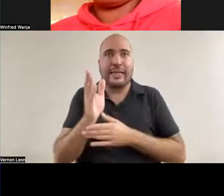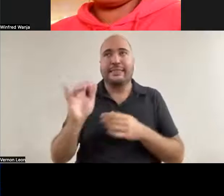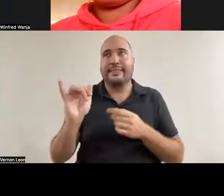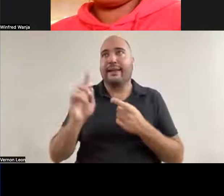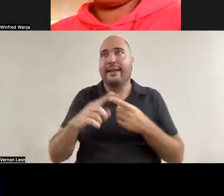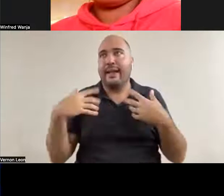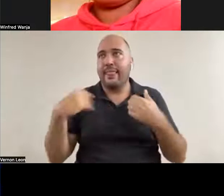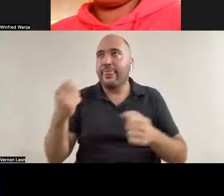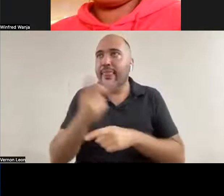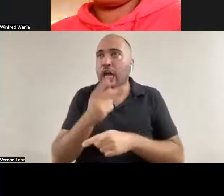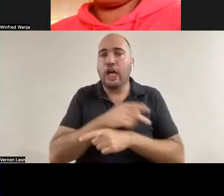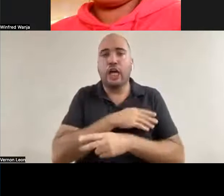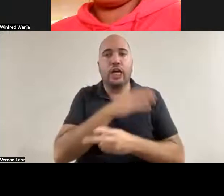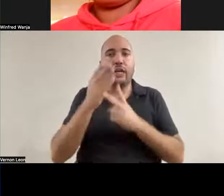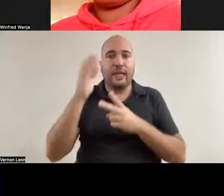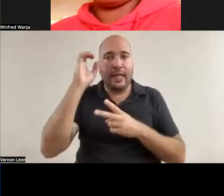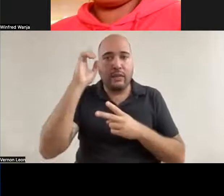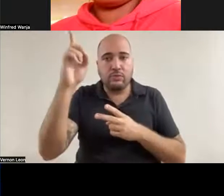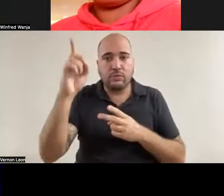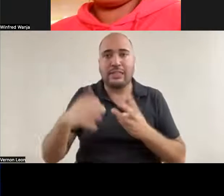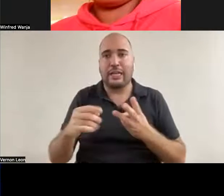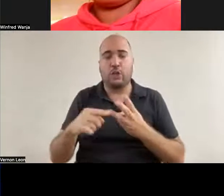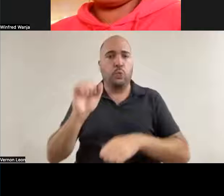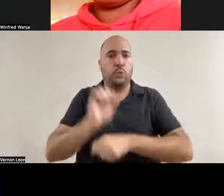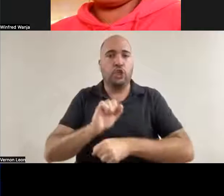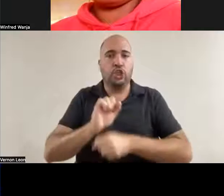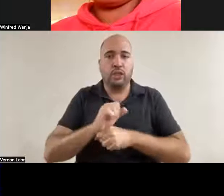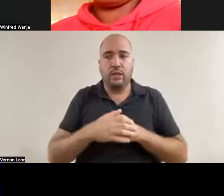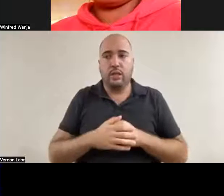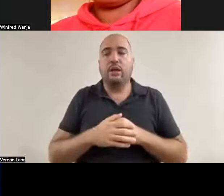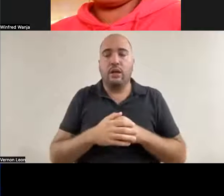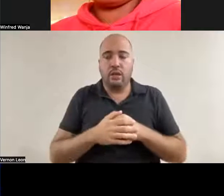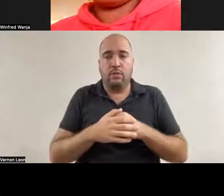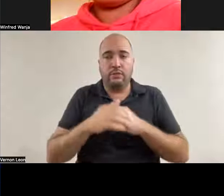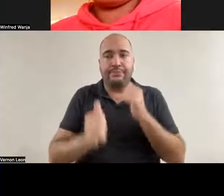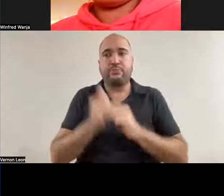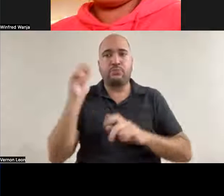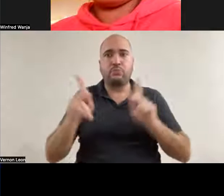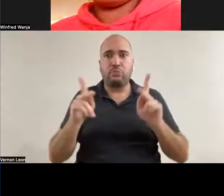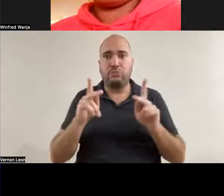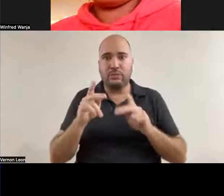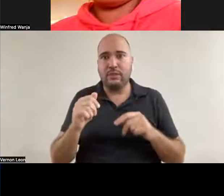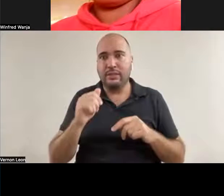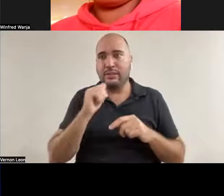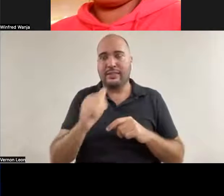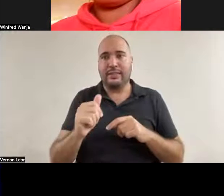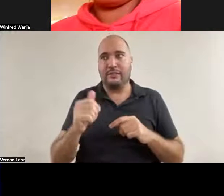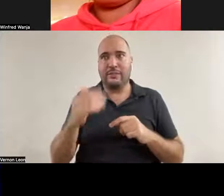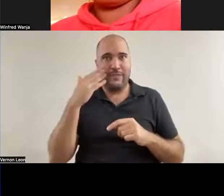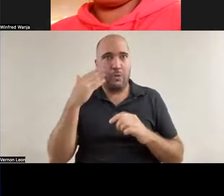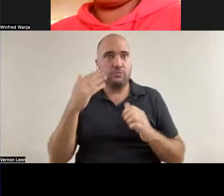healthcare, education, and work. Most people are not aware regarding the rights of people